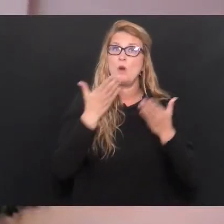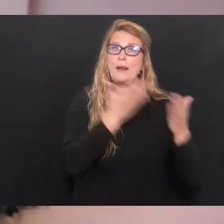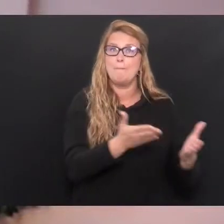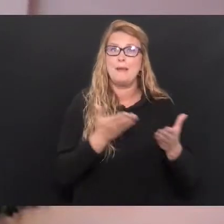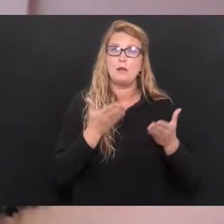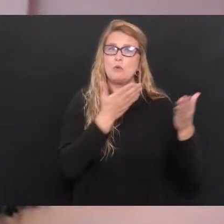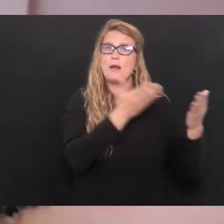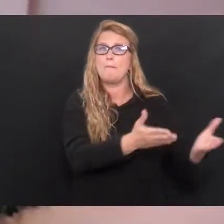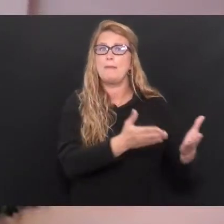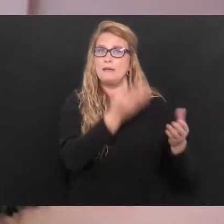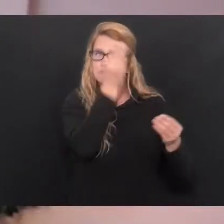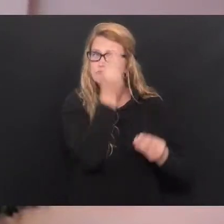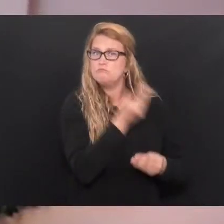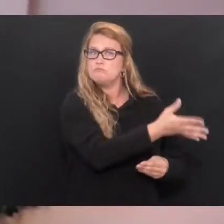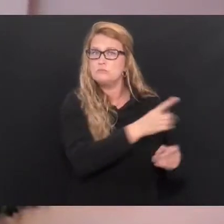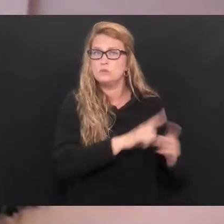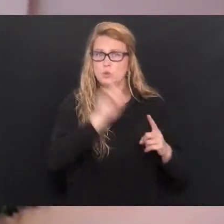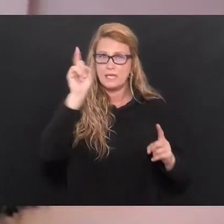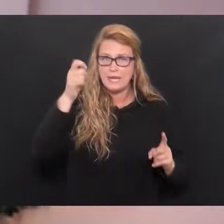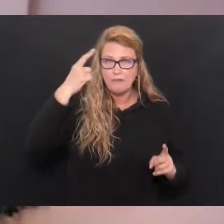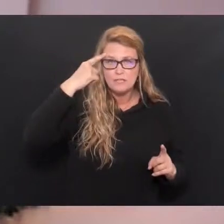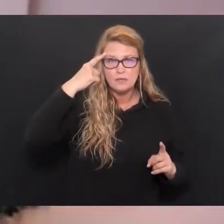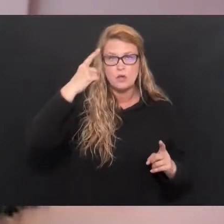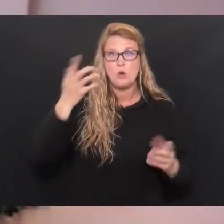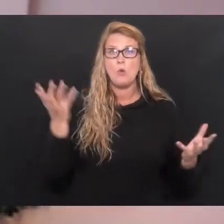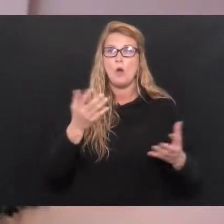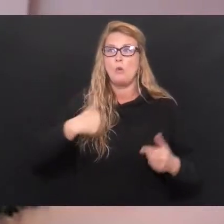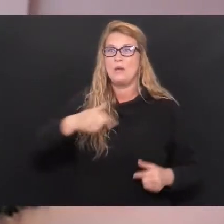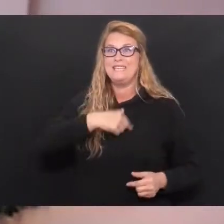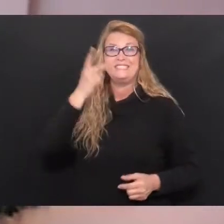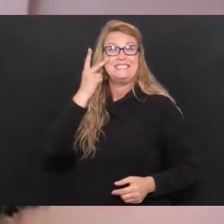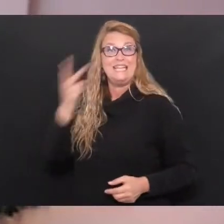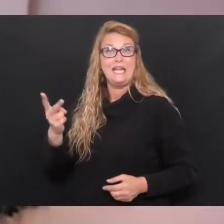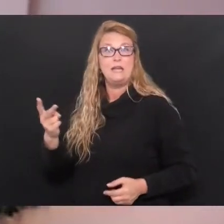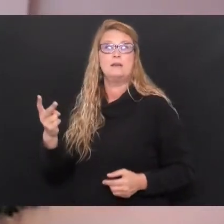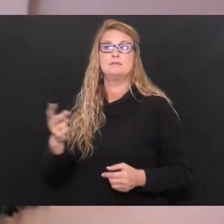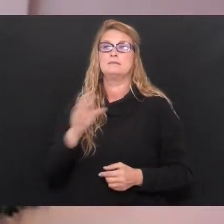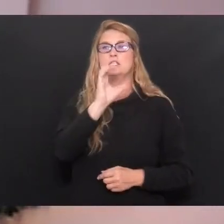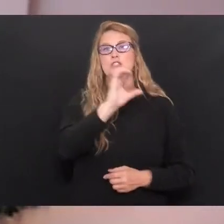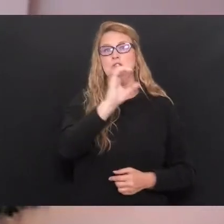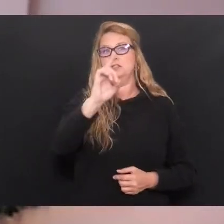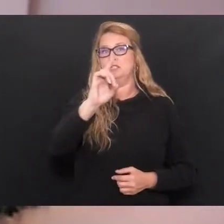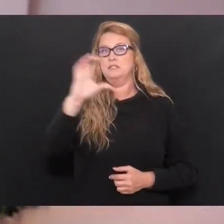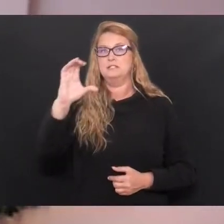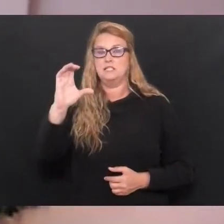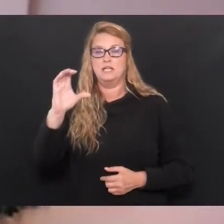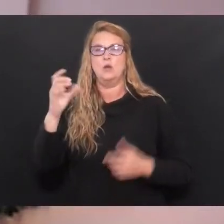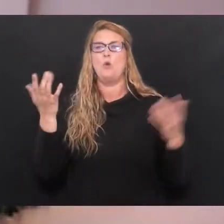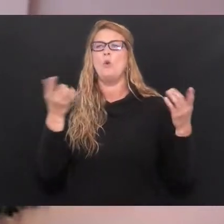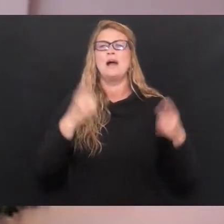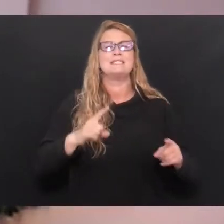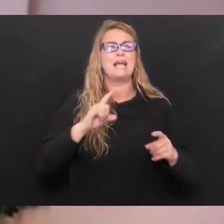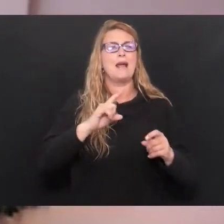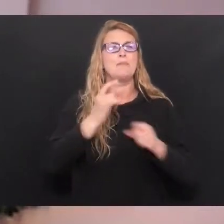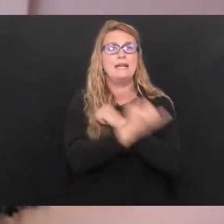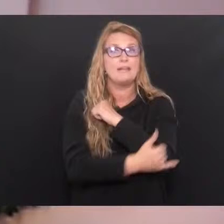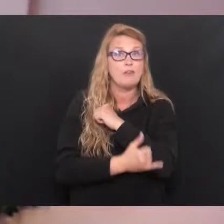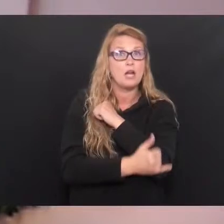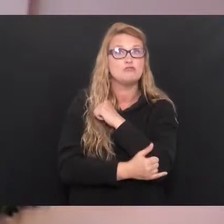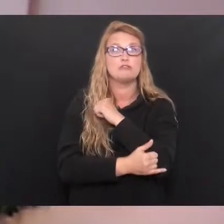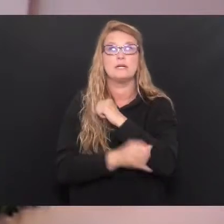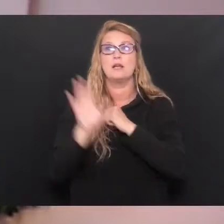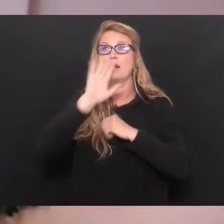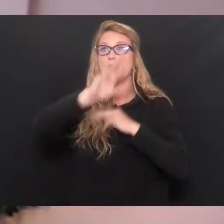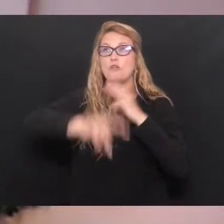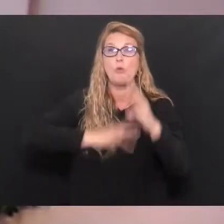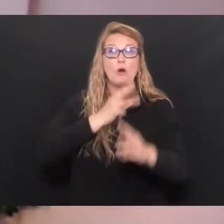recommendations based on our own observations, CDC, what's going on around the country, what's going on around the world. But this is